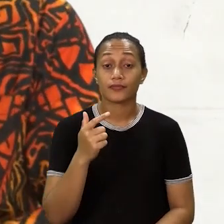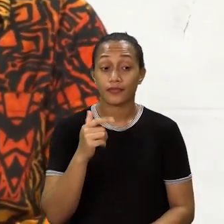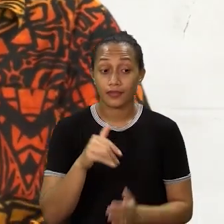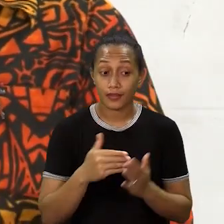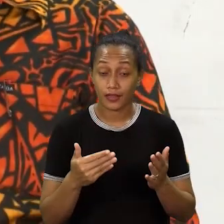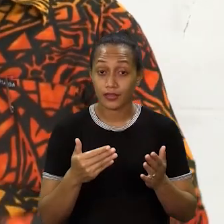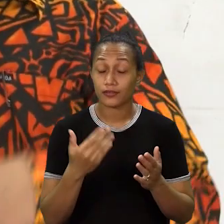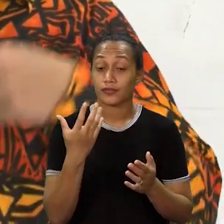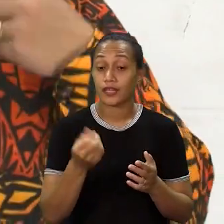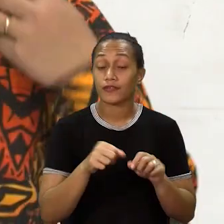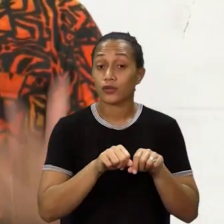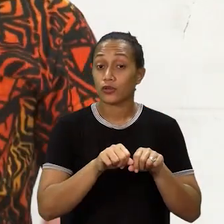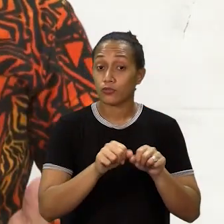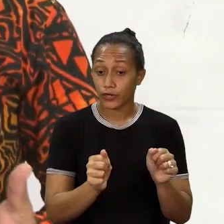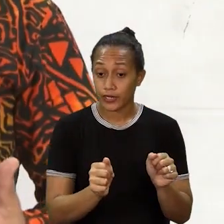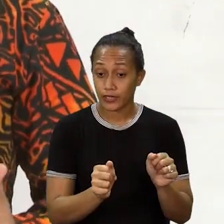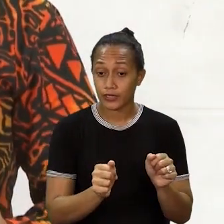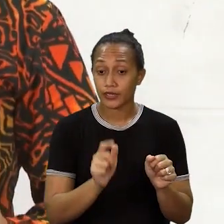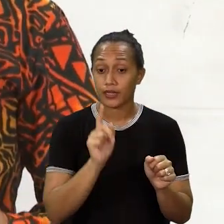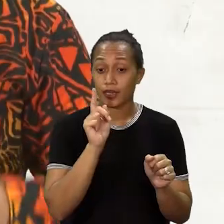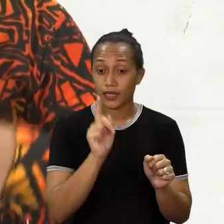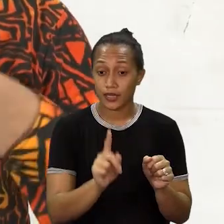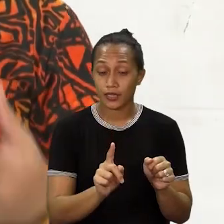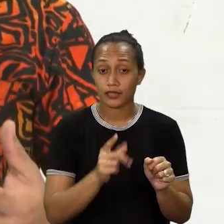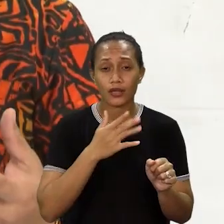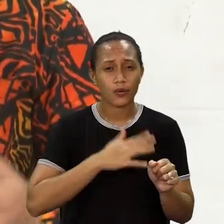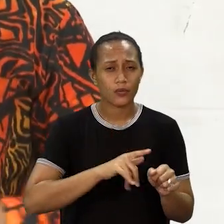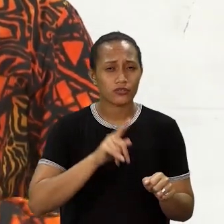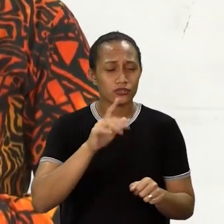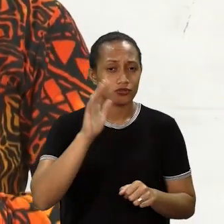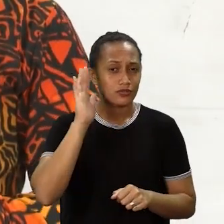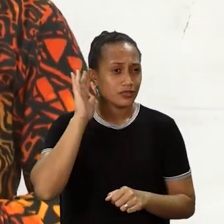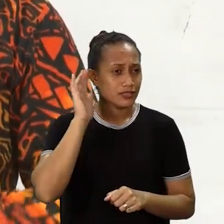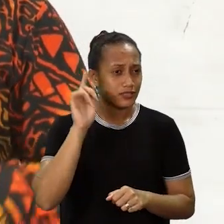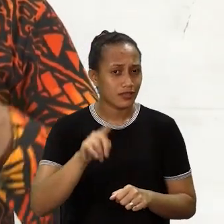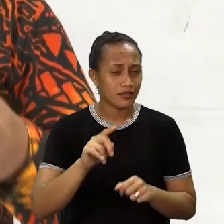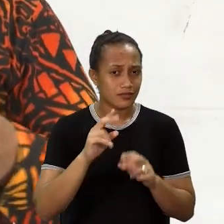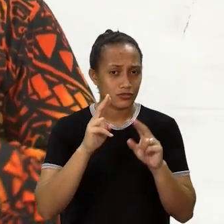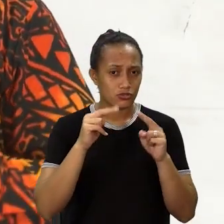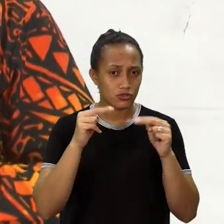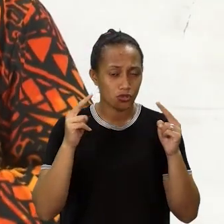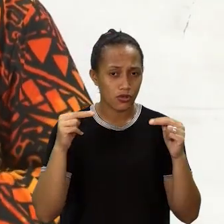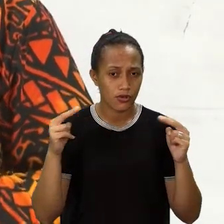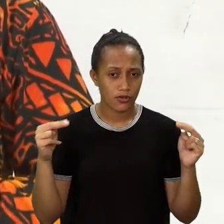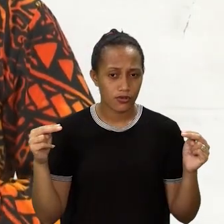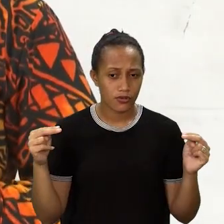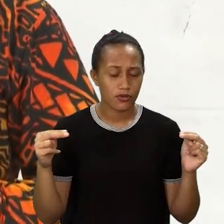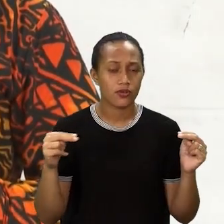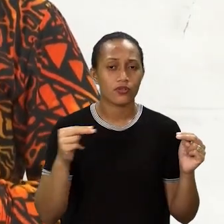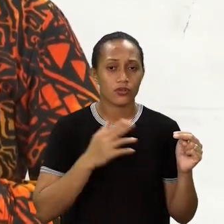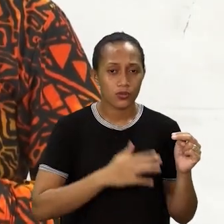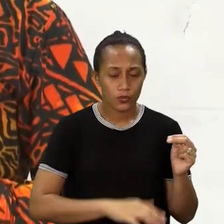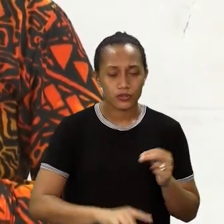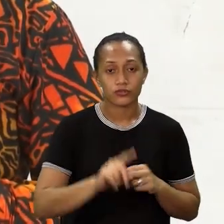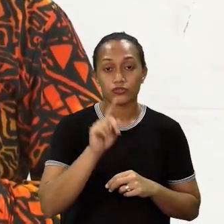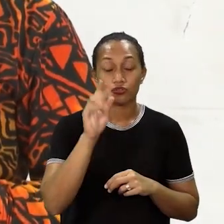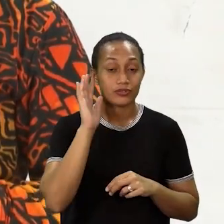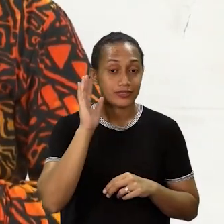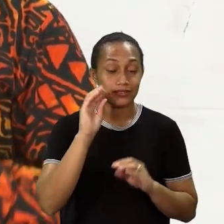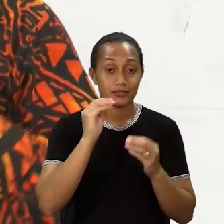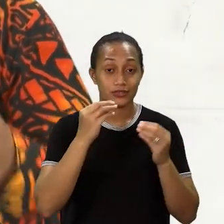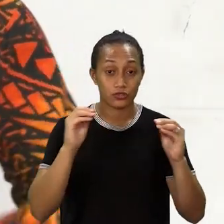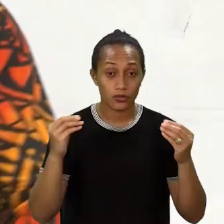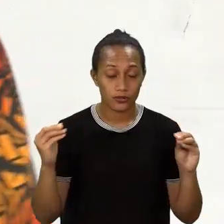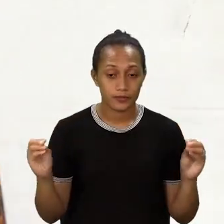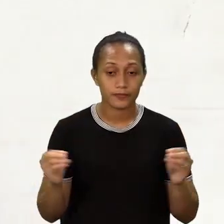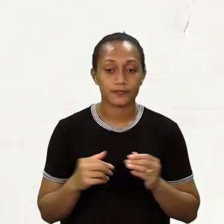Yes, right? We are going to have a break. We'll have a break, and I want you to listen to this song.